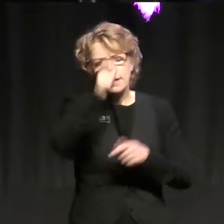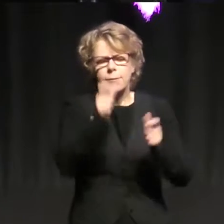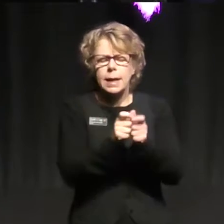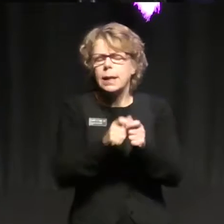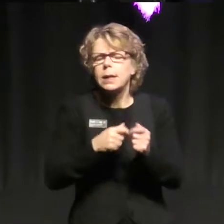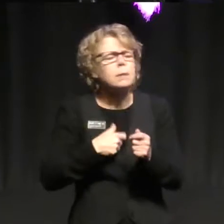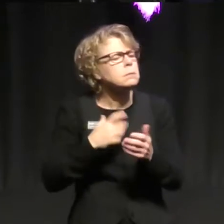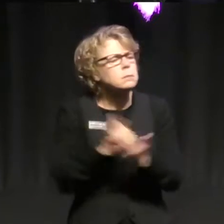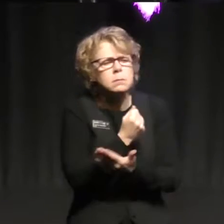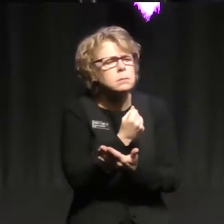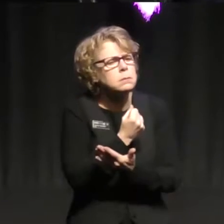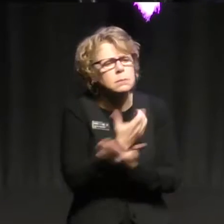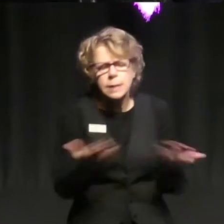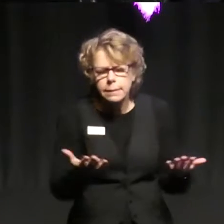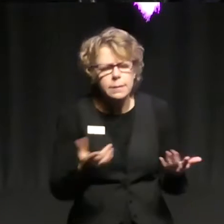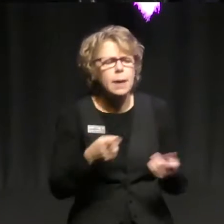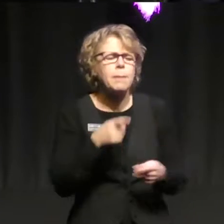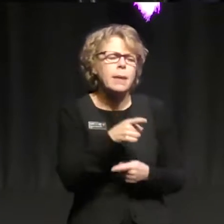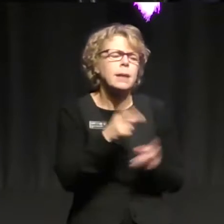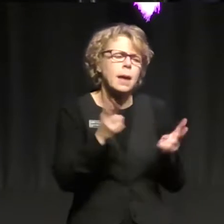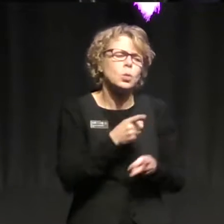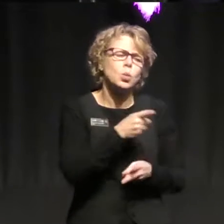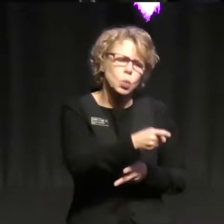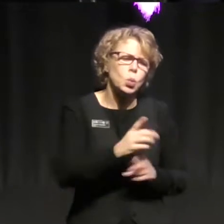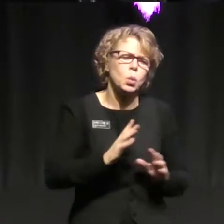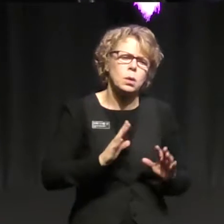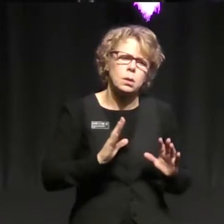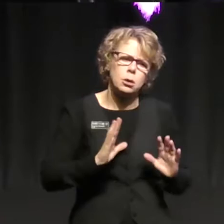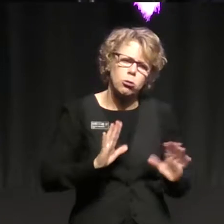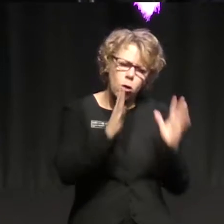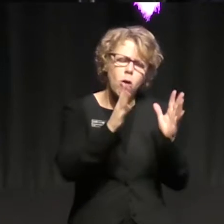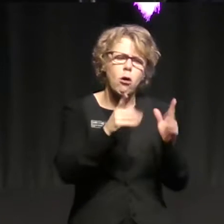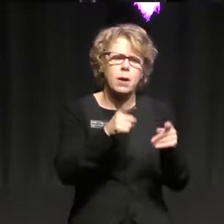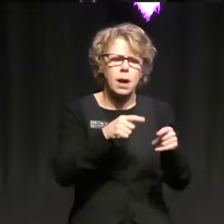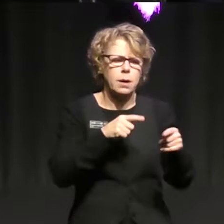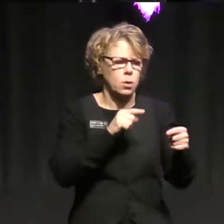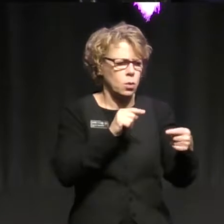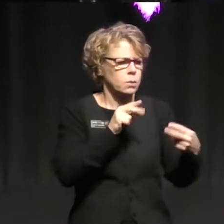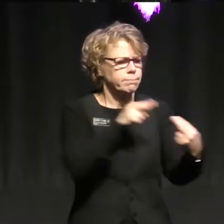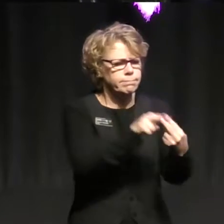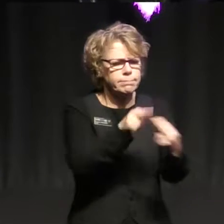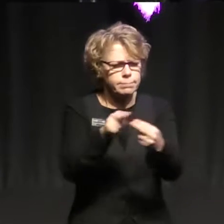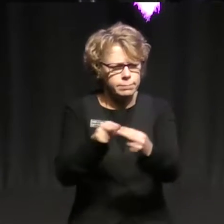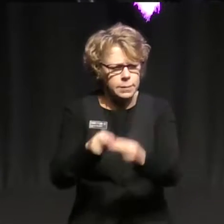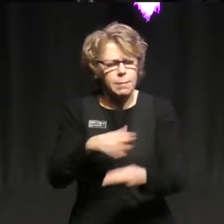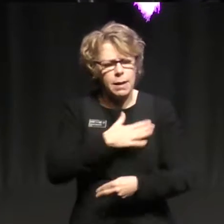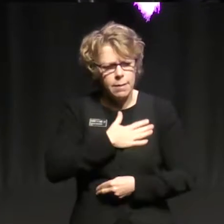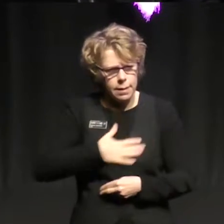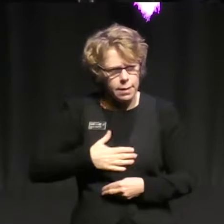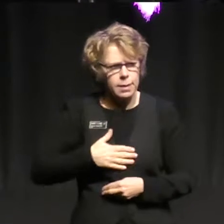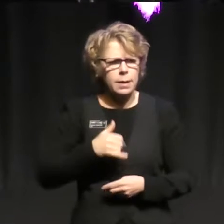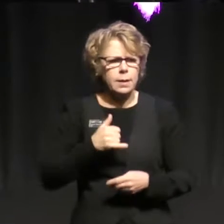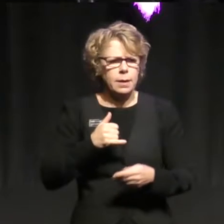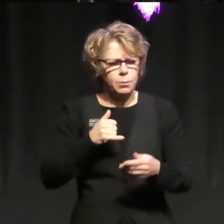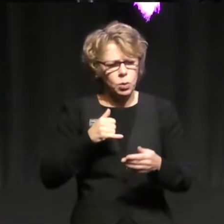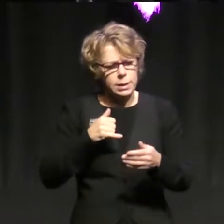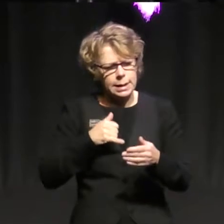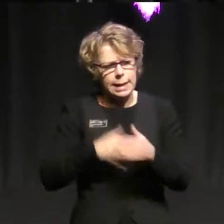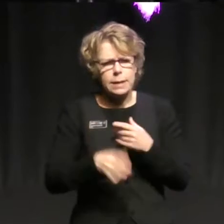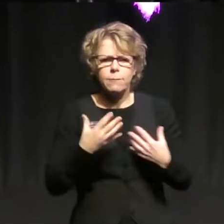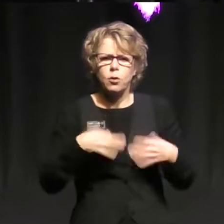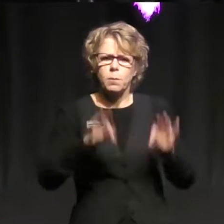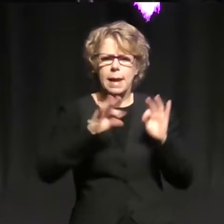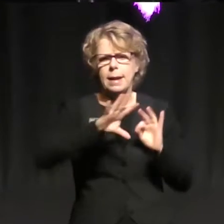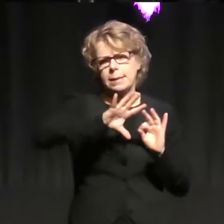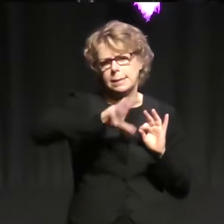You reach out to the poorest of the poor in the informal sector. You showed